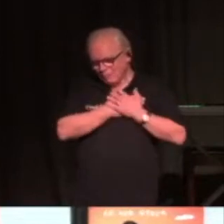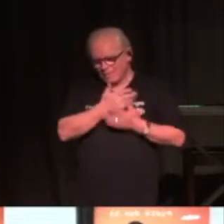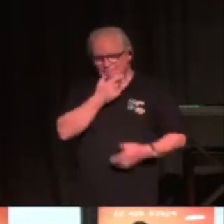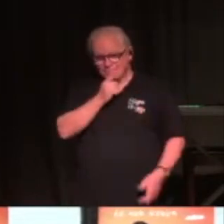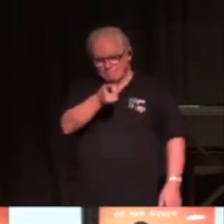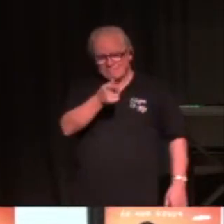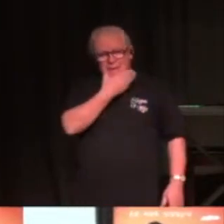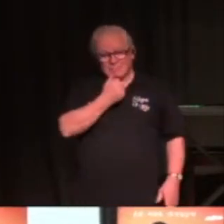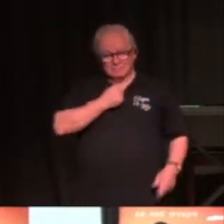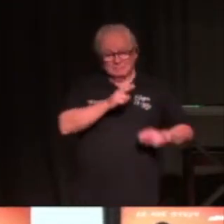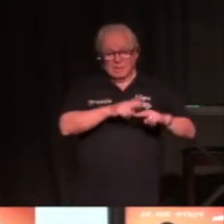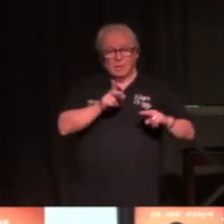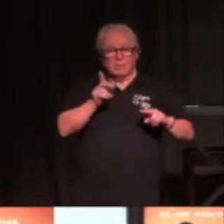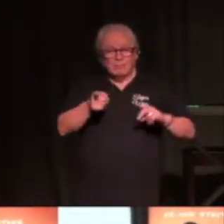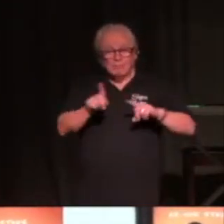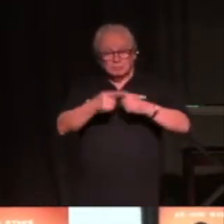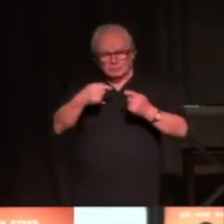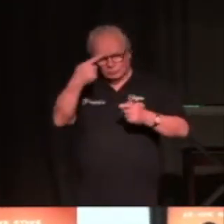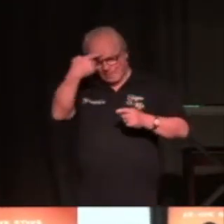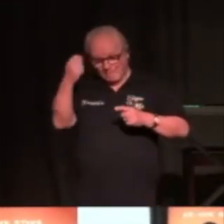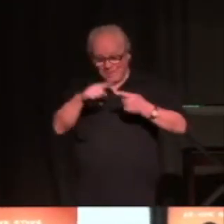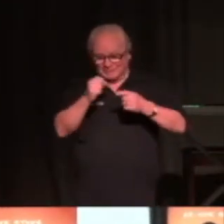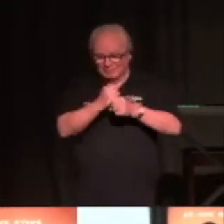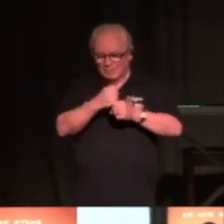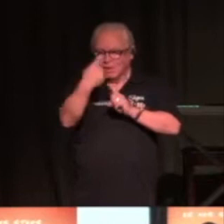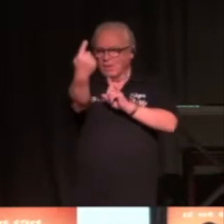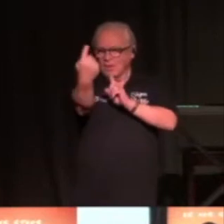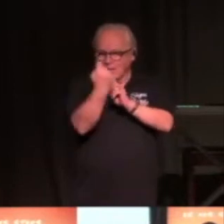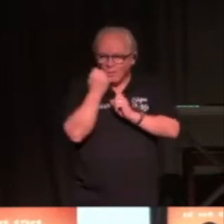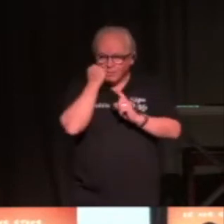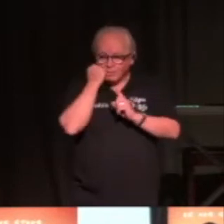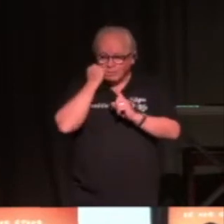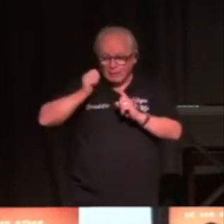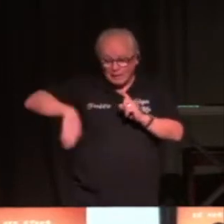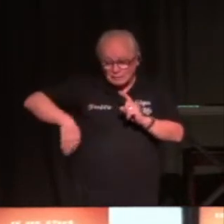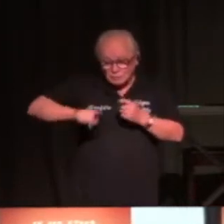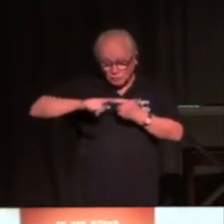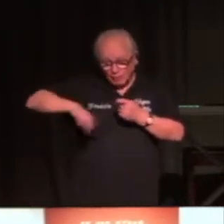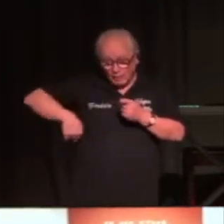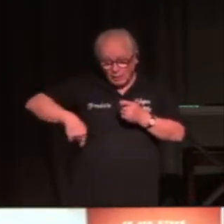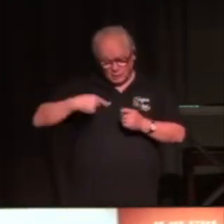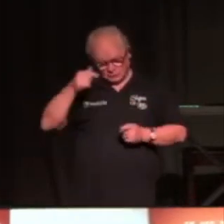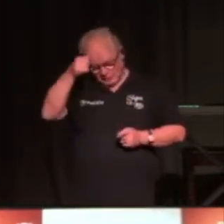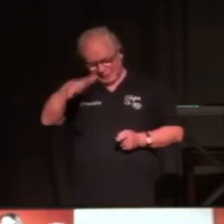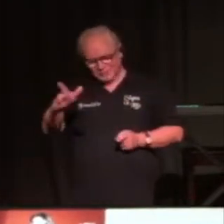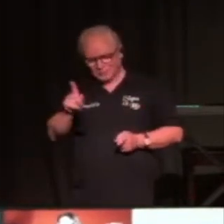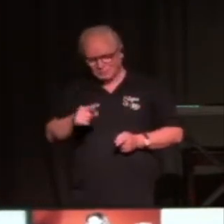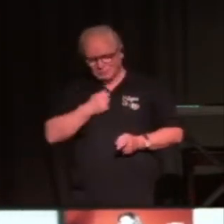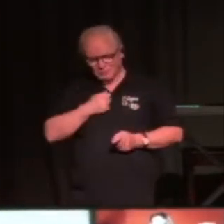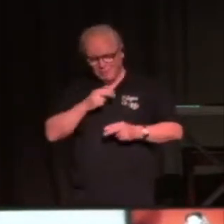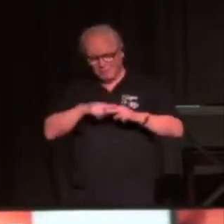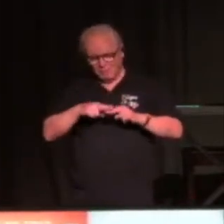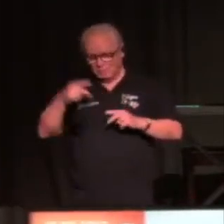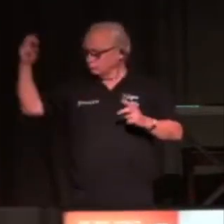But you see, when I was coming home later than I should have been, I'm telling you, you see that boy